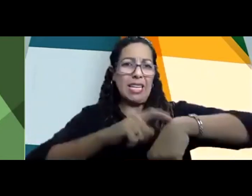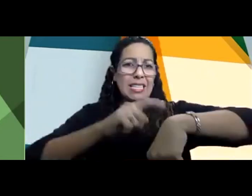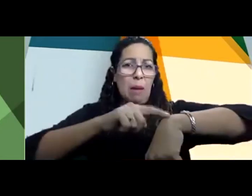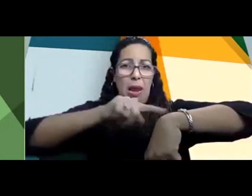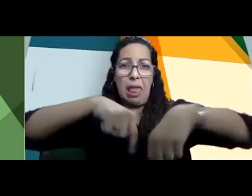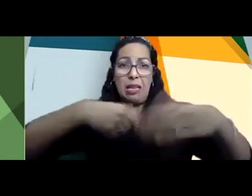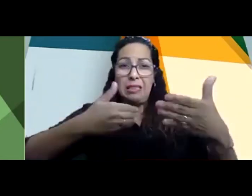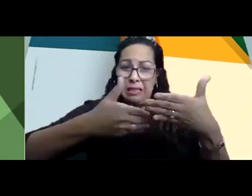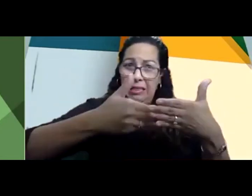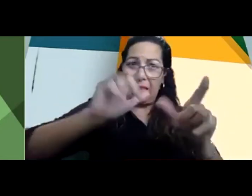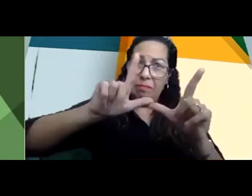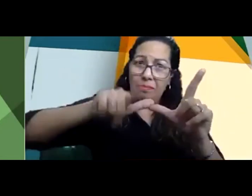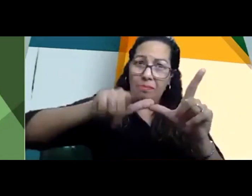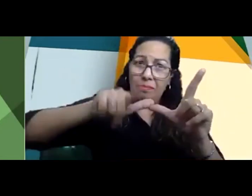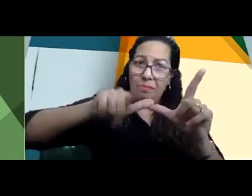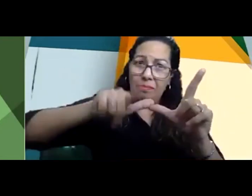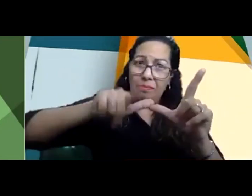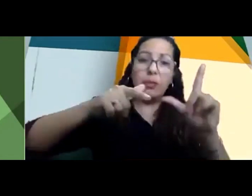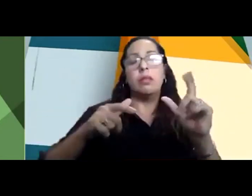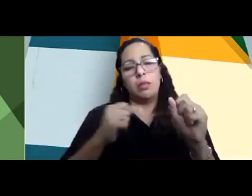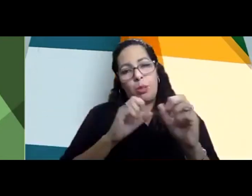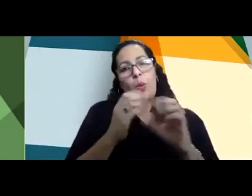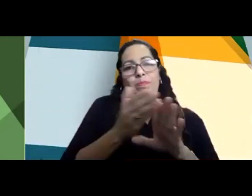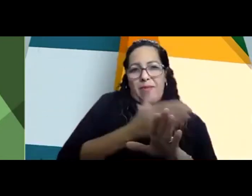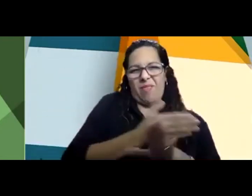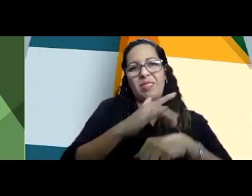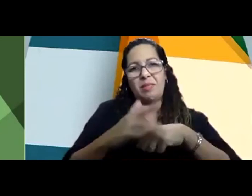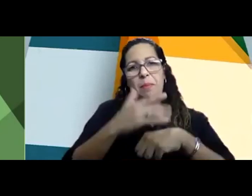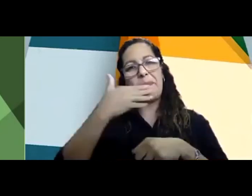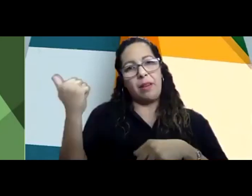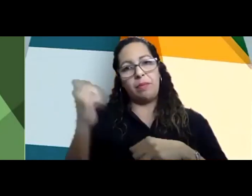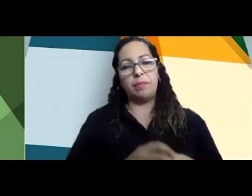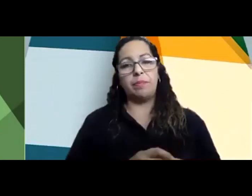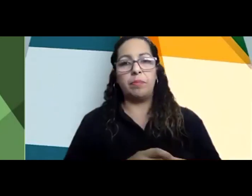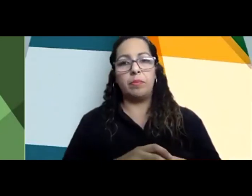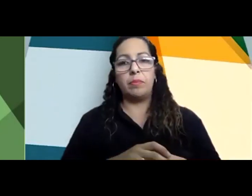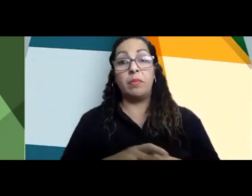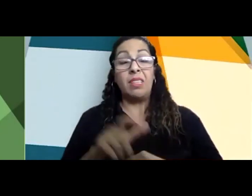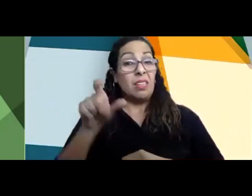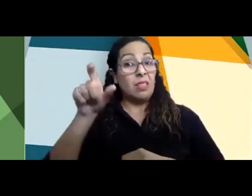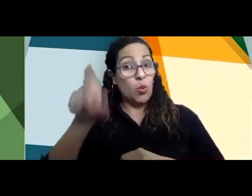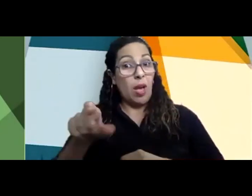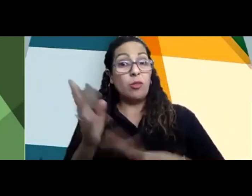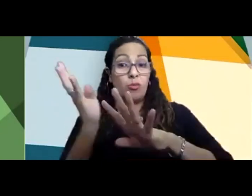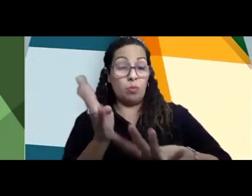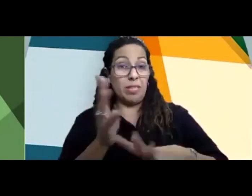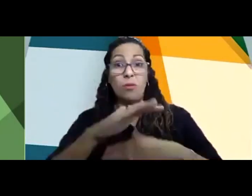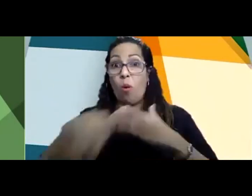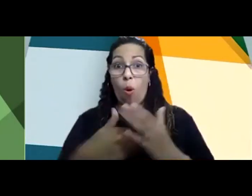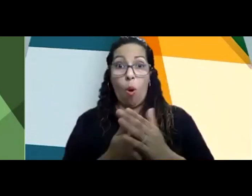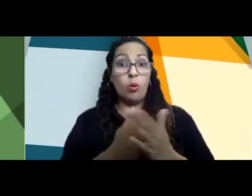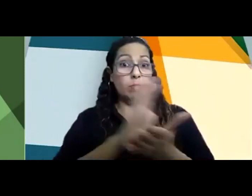the RFP closing time. The proposer must submit the mandatory